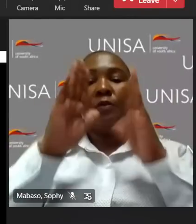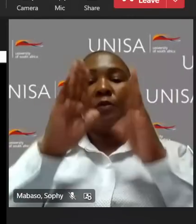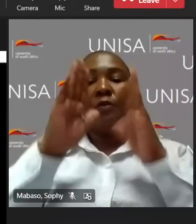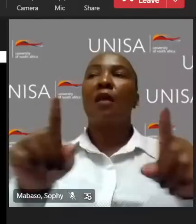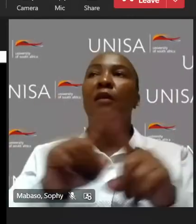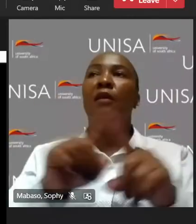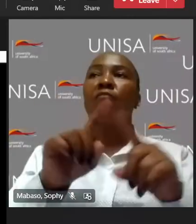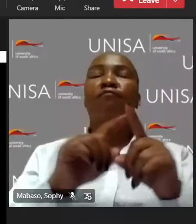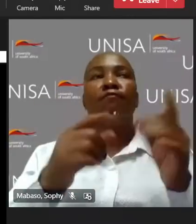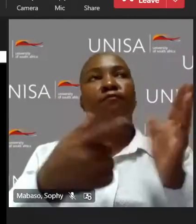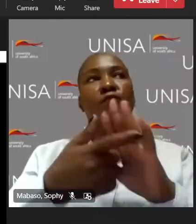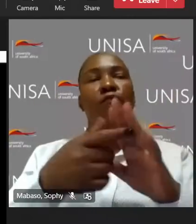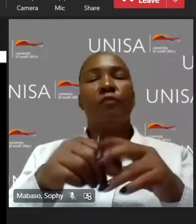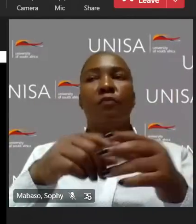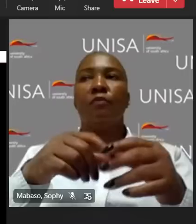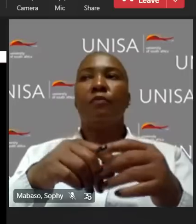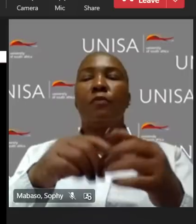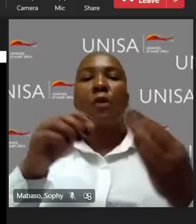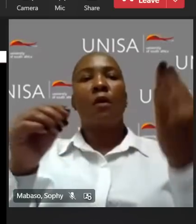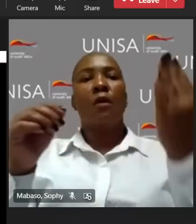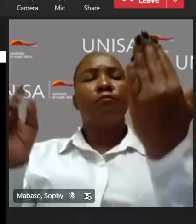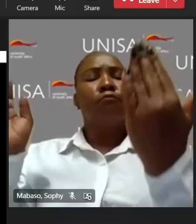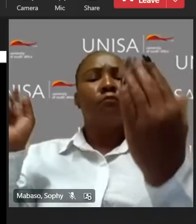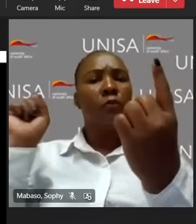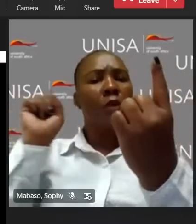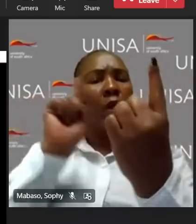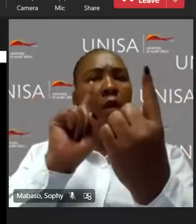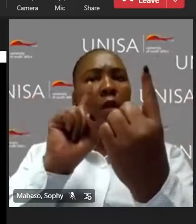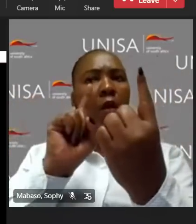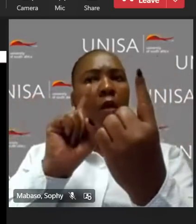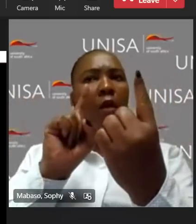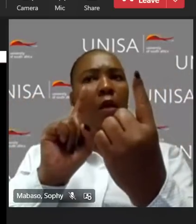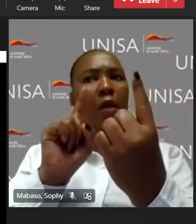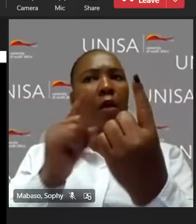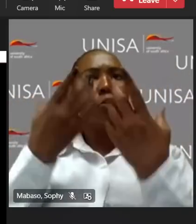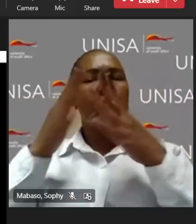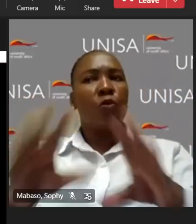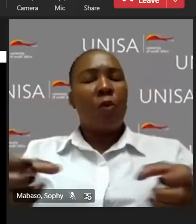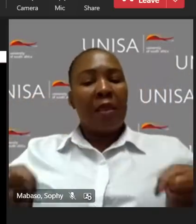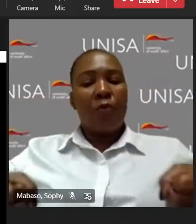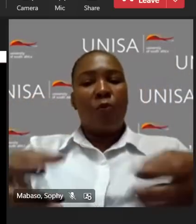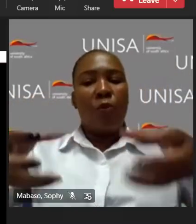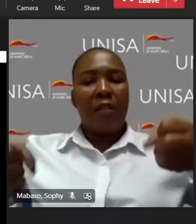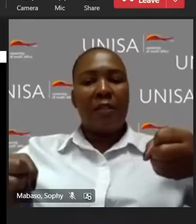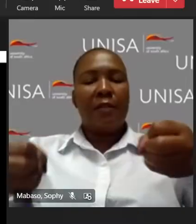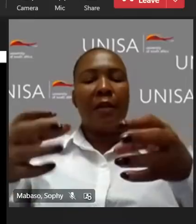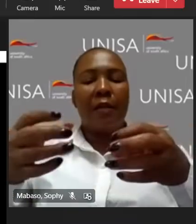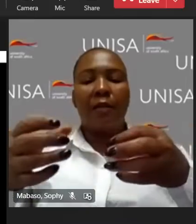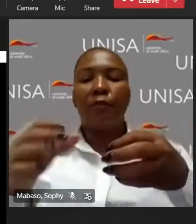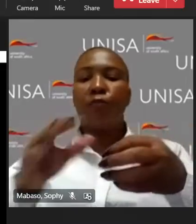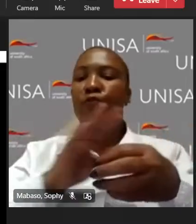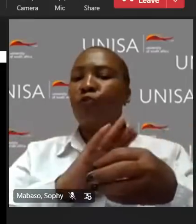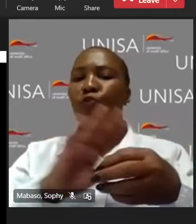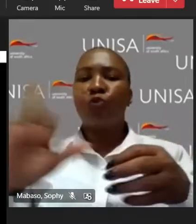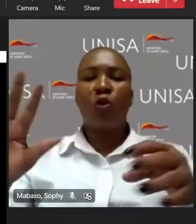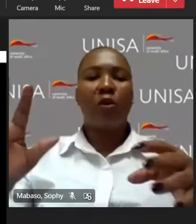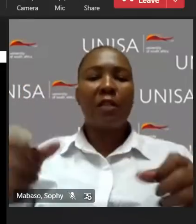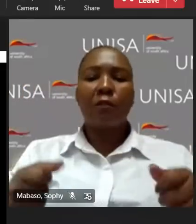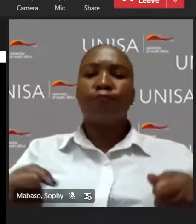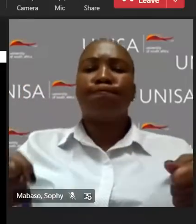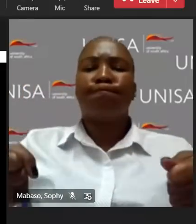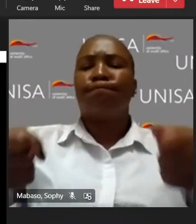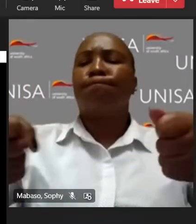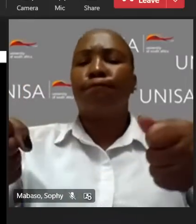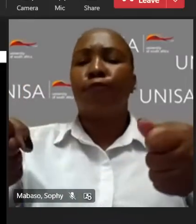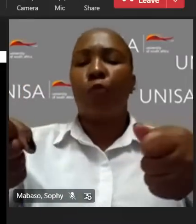where you come across your fellow student who's on a wheelchair, please do not push them without asking